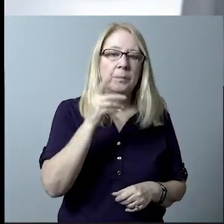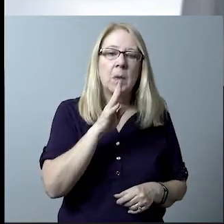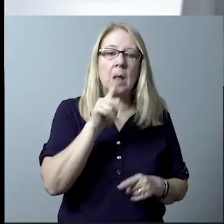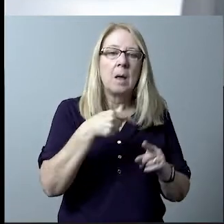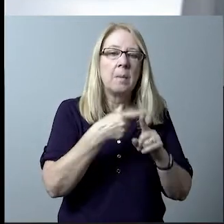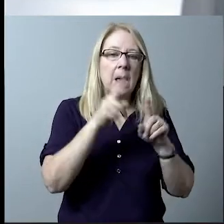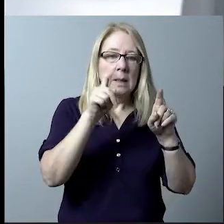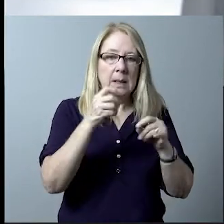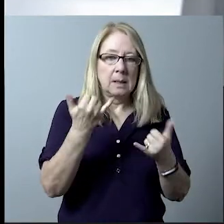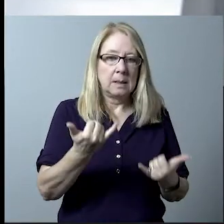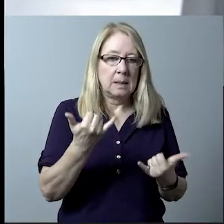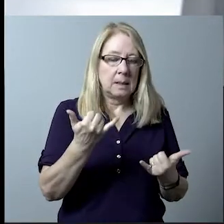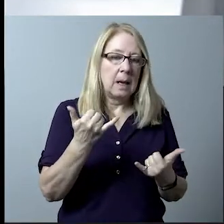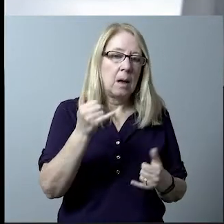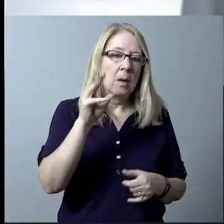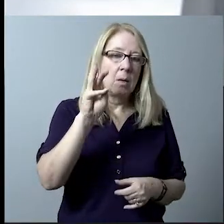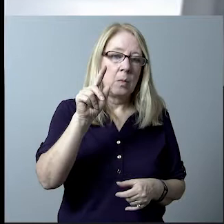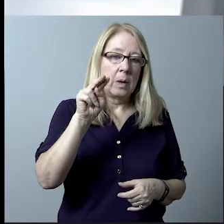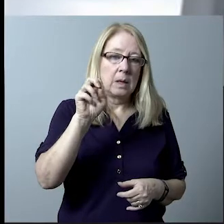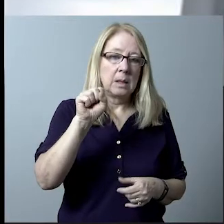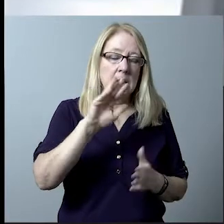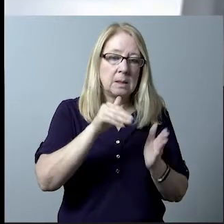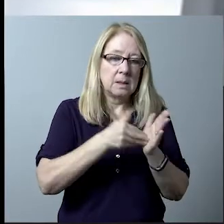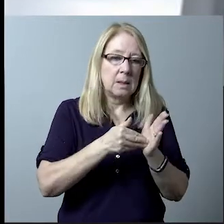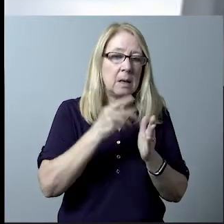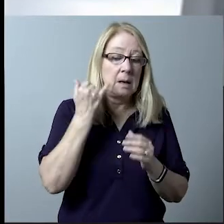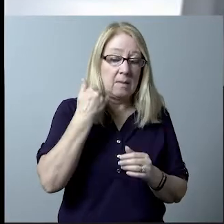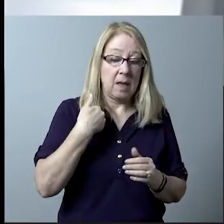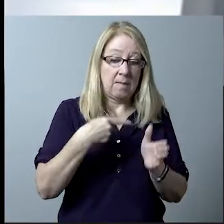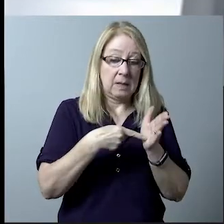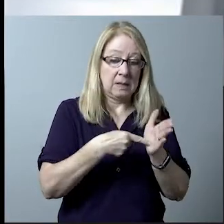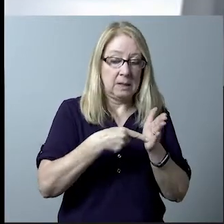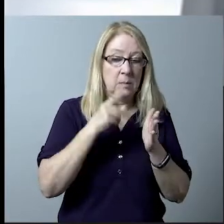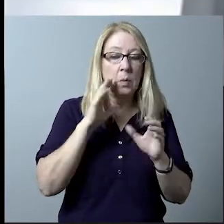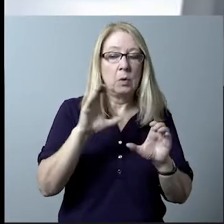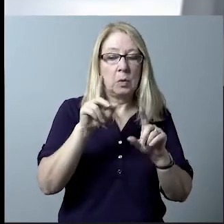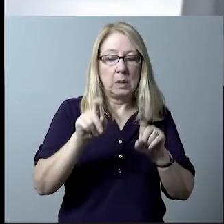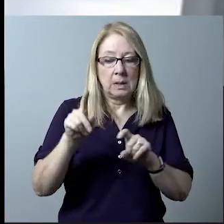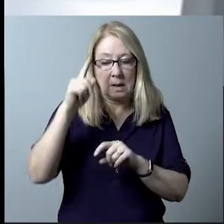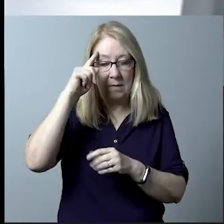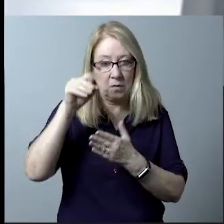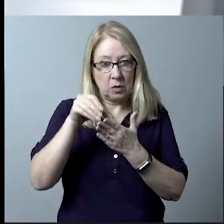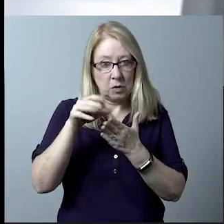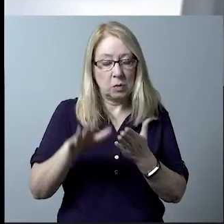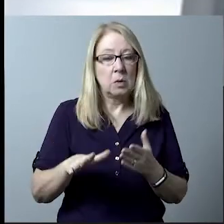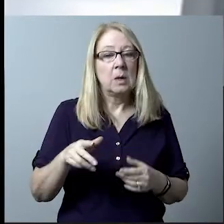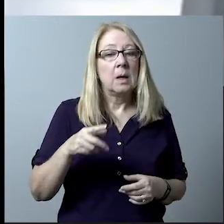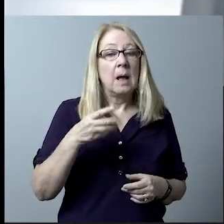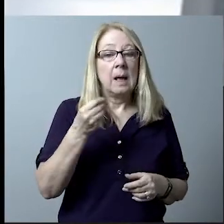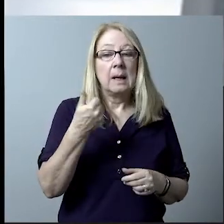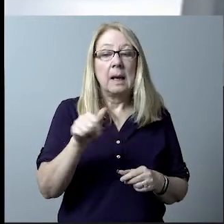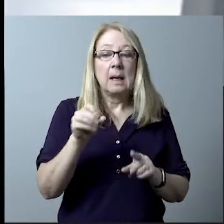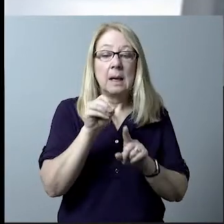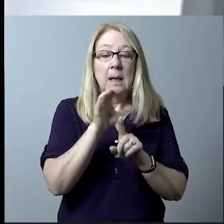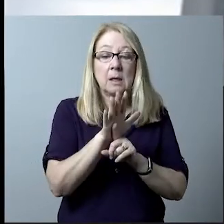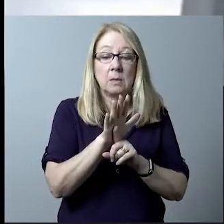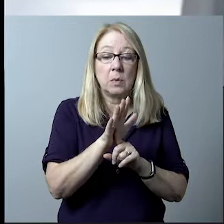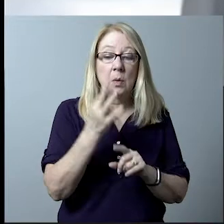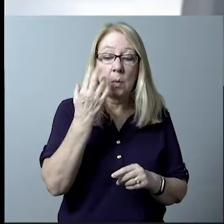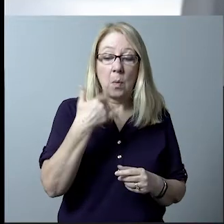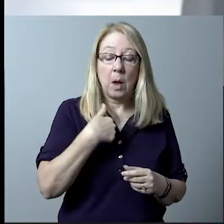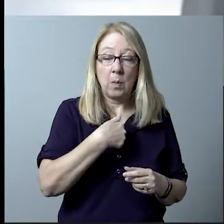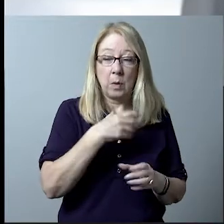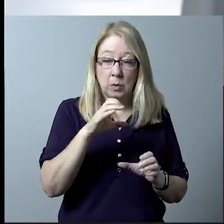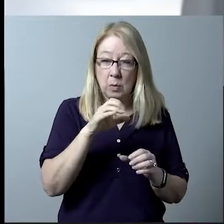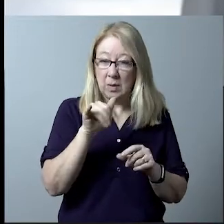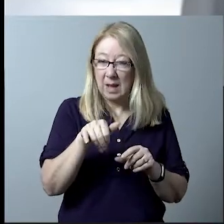home. As far as testing, right now the Wellness Center continues to do testing for symptomatic students and any exposures. The reason